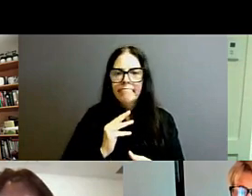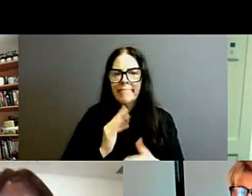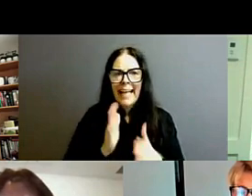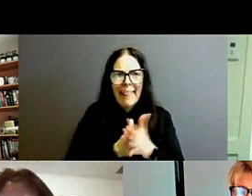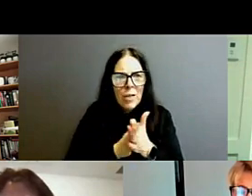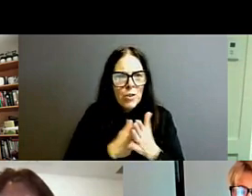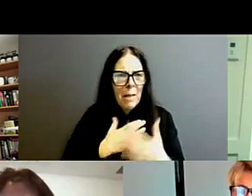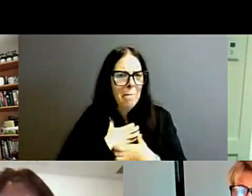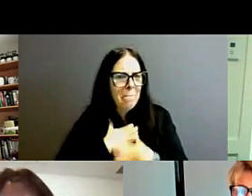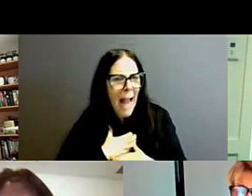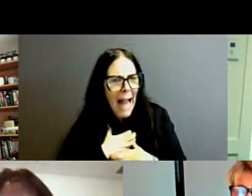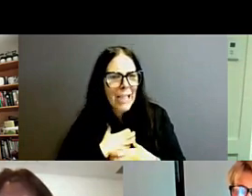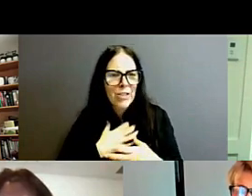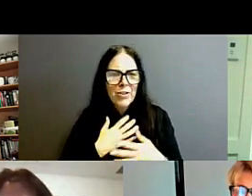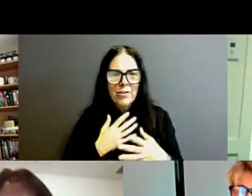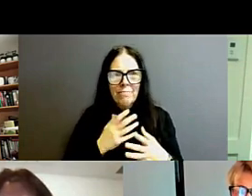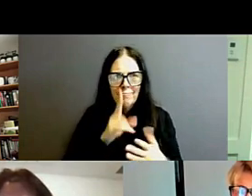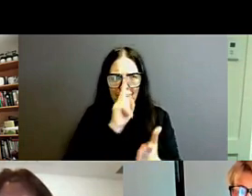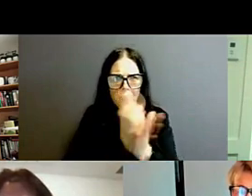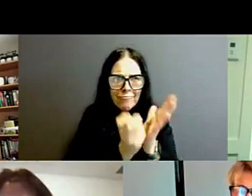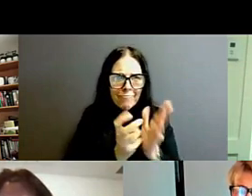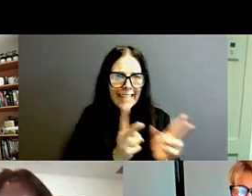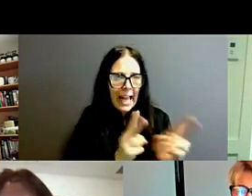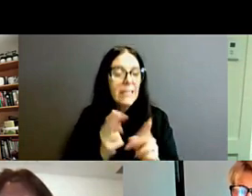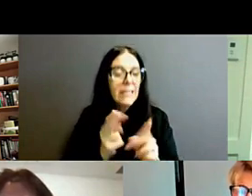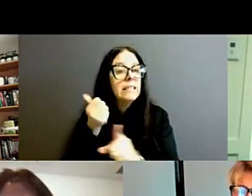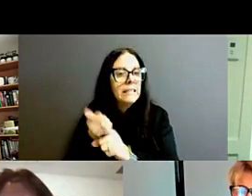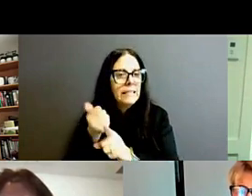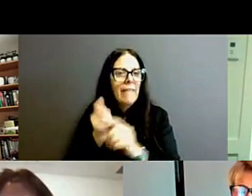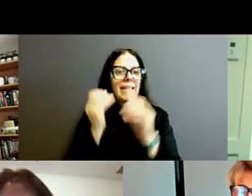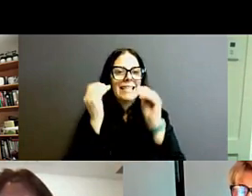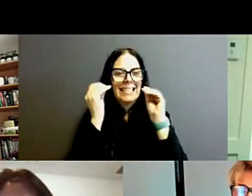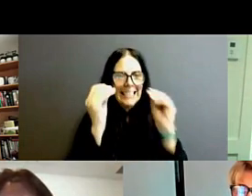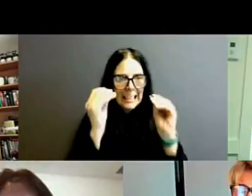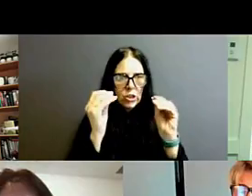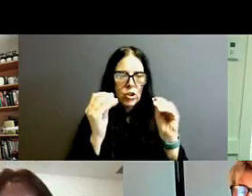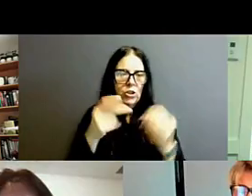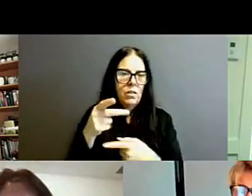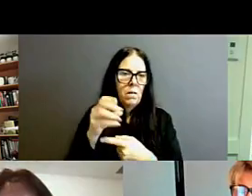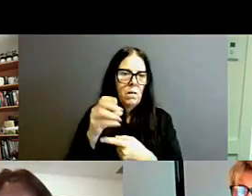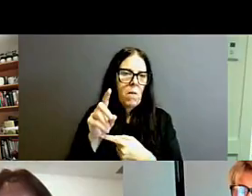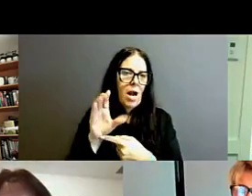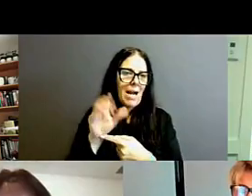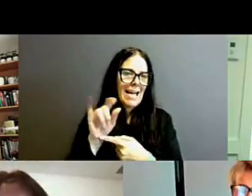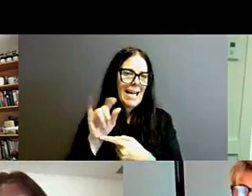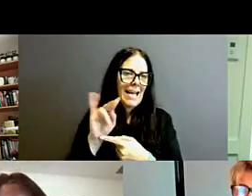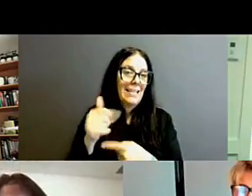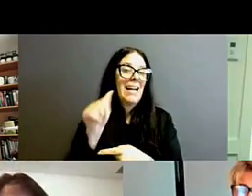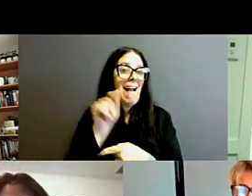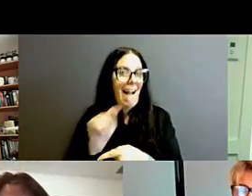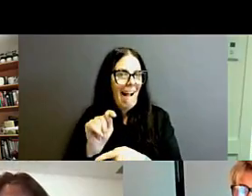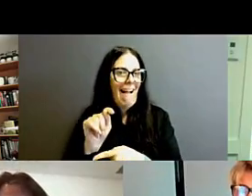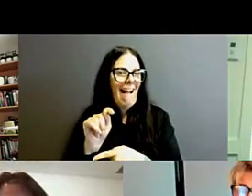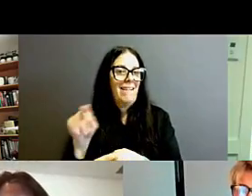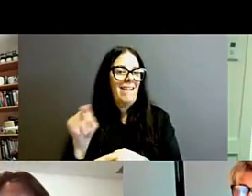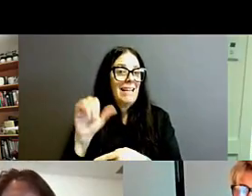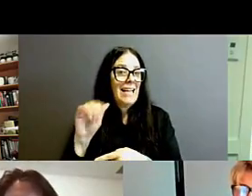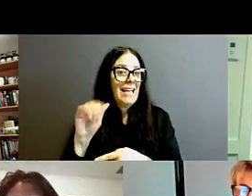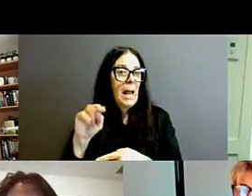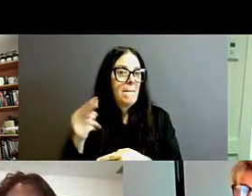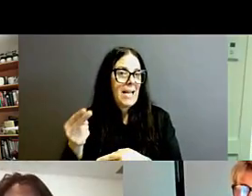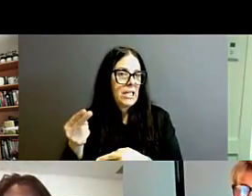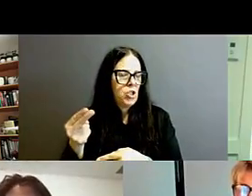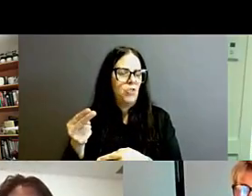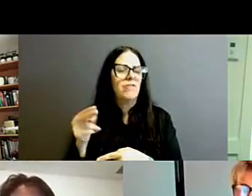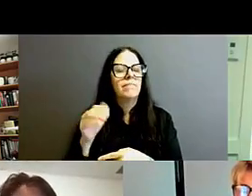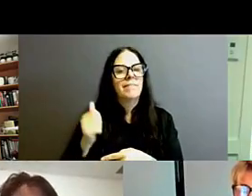editor. He himself teaches podcasting at CAMH, which is the mental health center in Toronto,